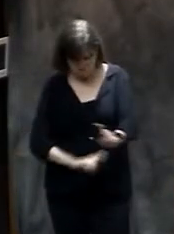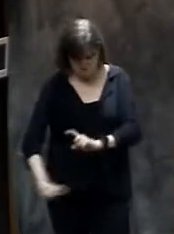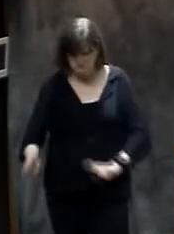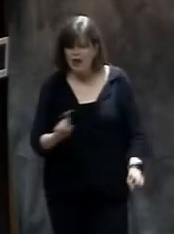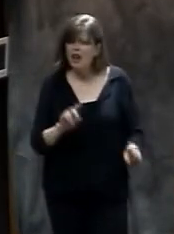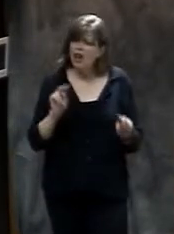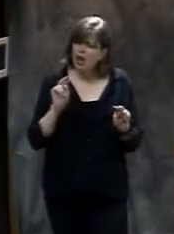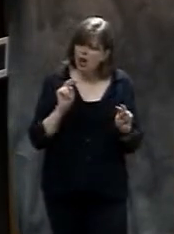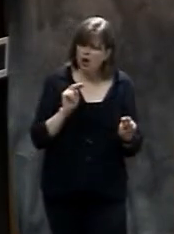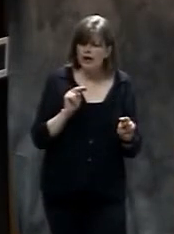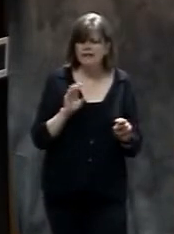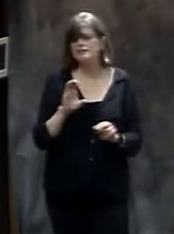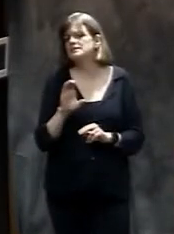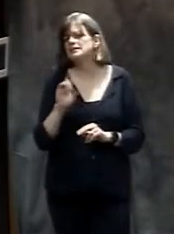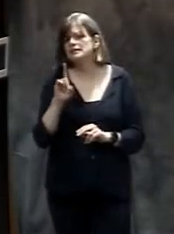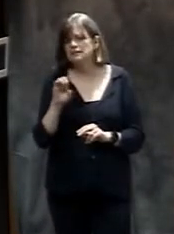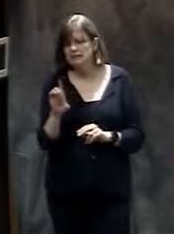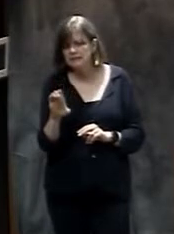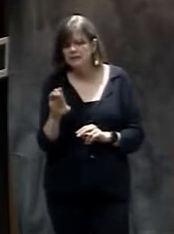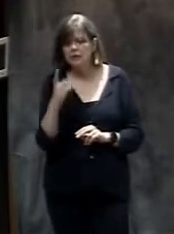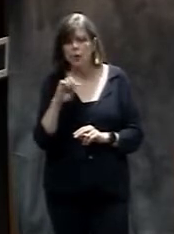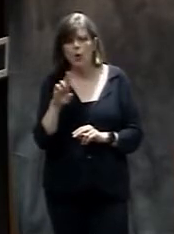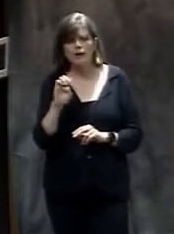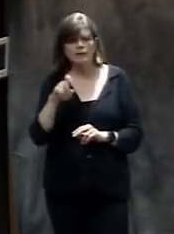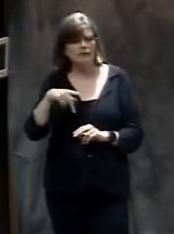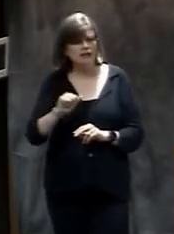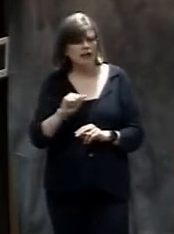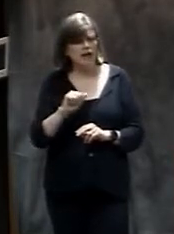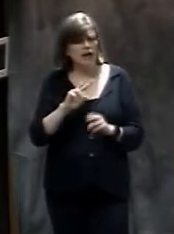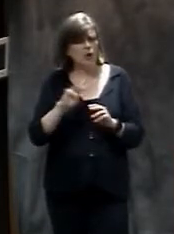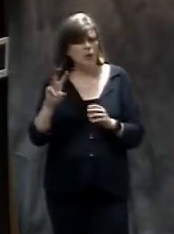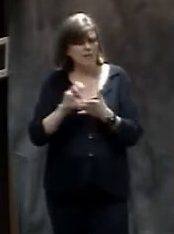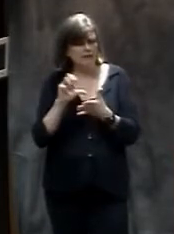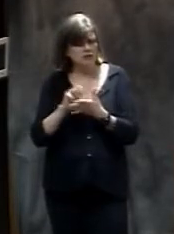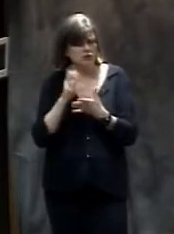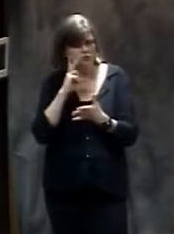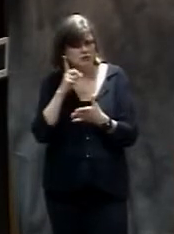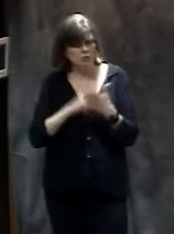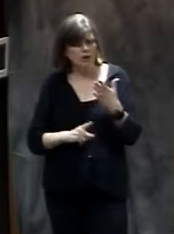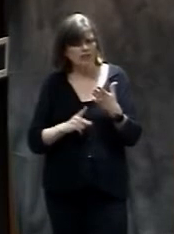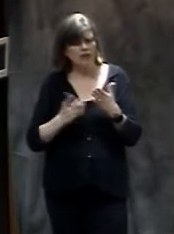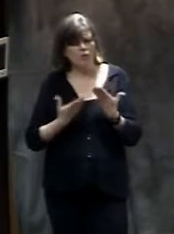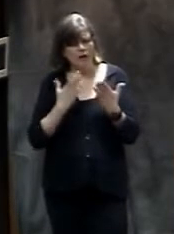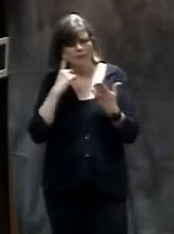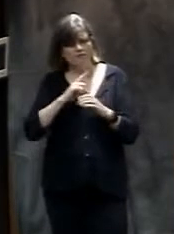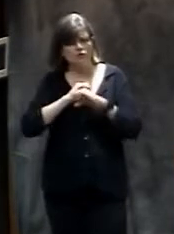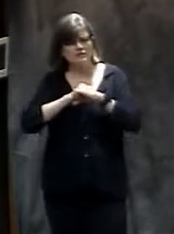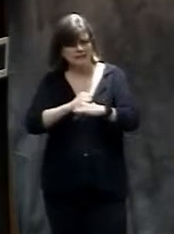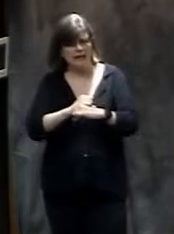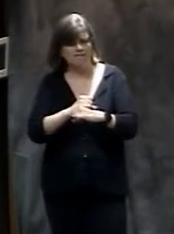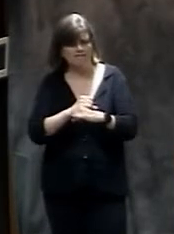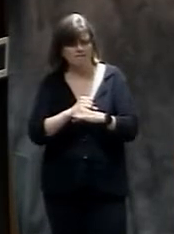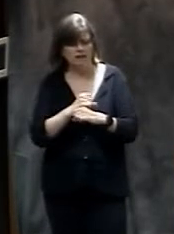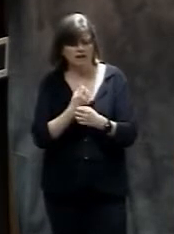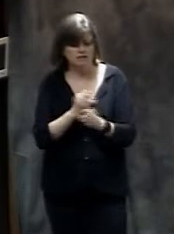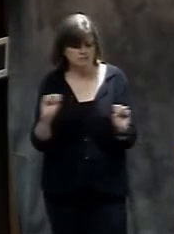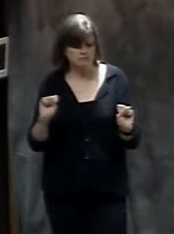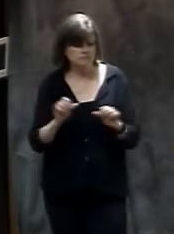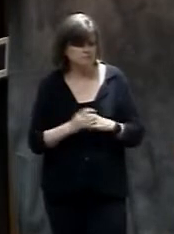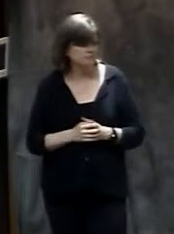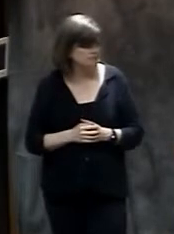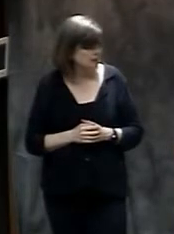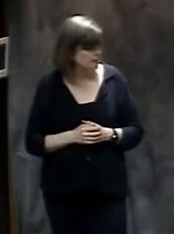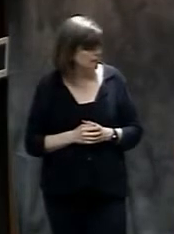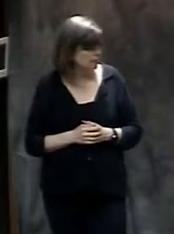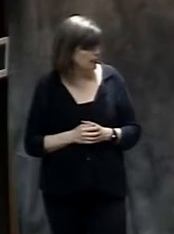or EPA websites to see what they're recommending for safe repellents. So I'd like to last